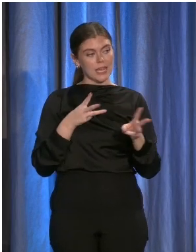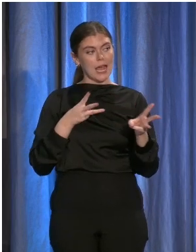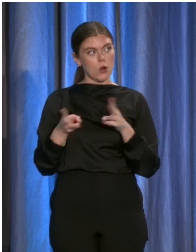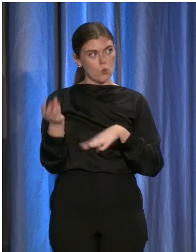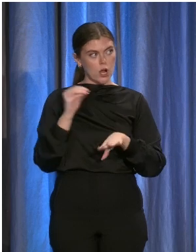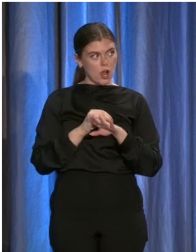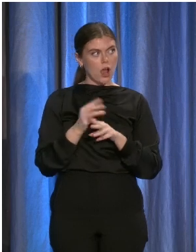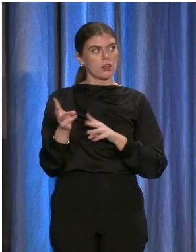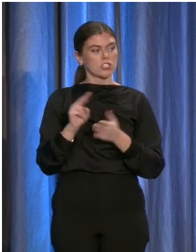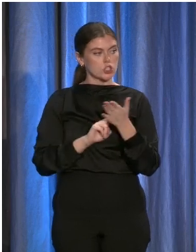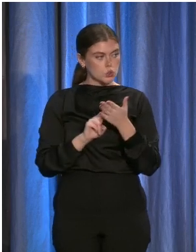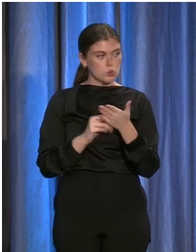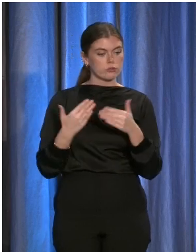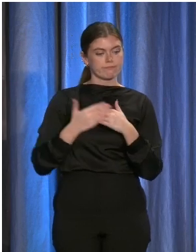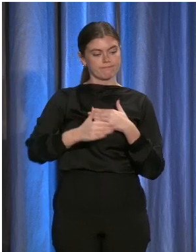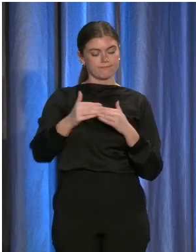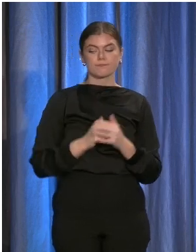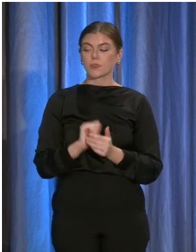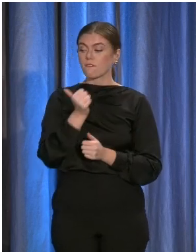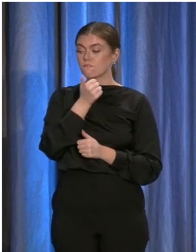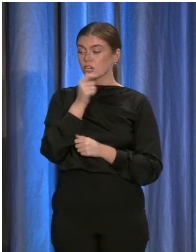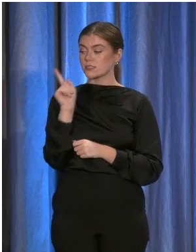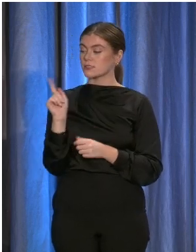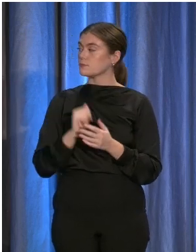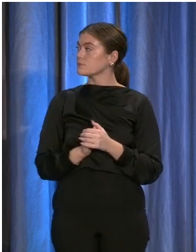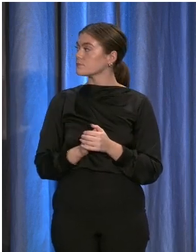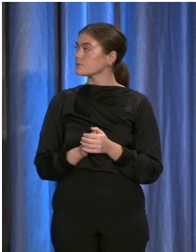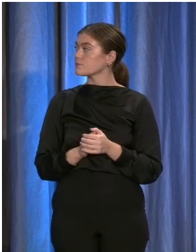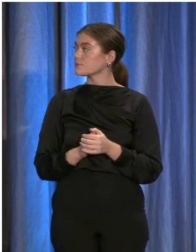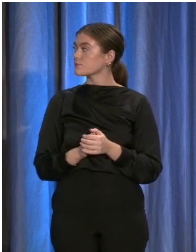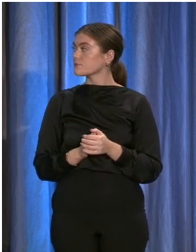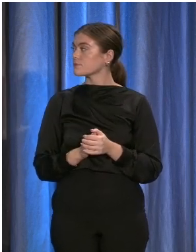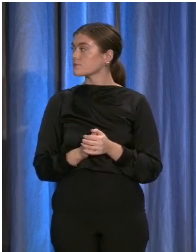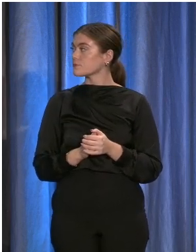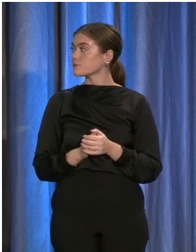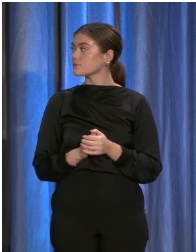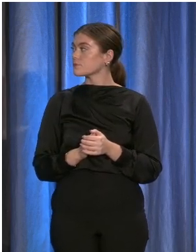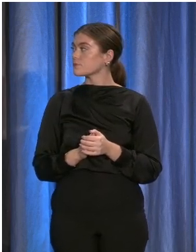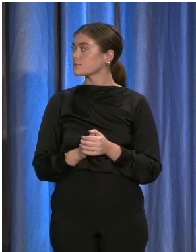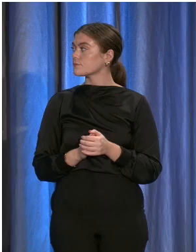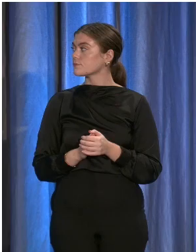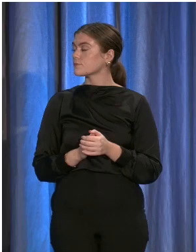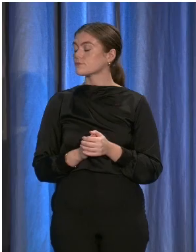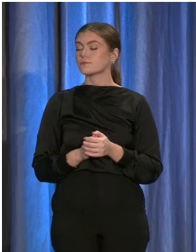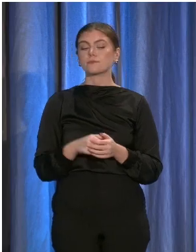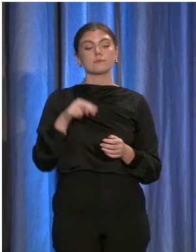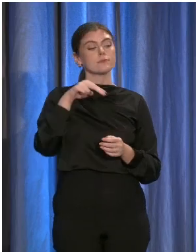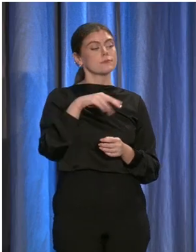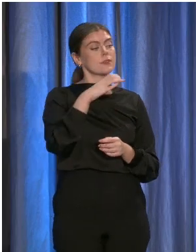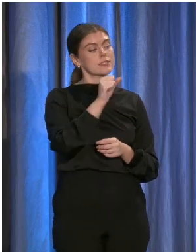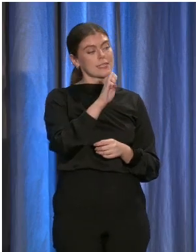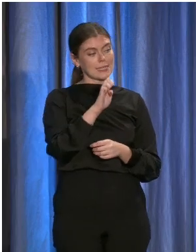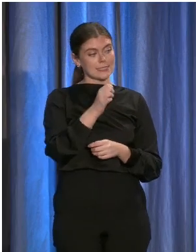from. The first is that across the participants, NCSE